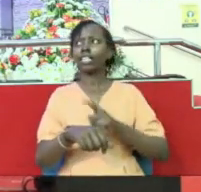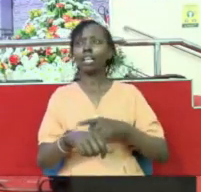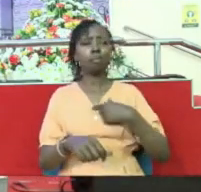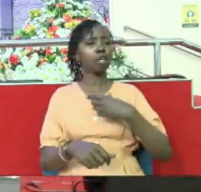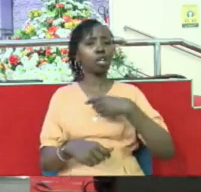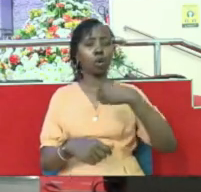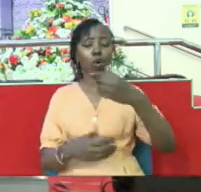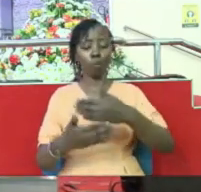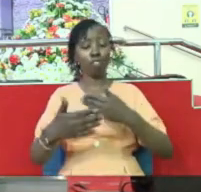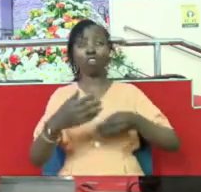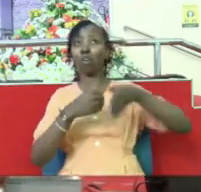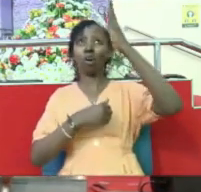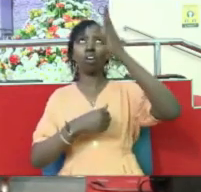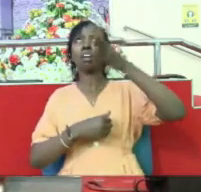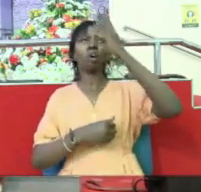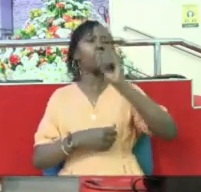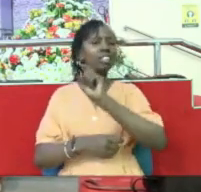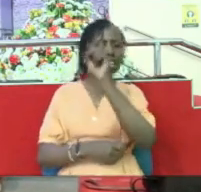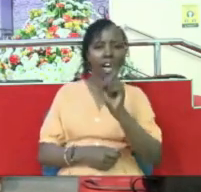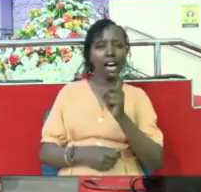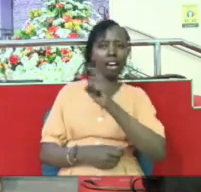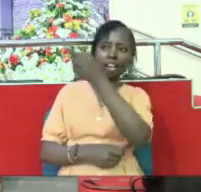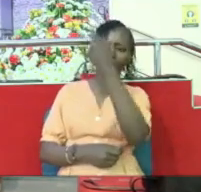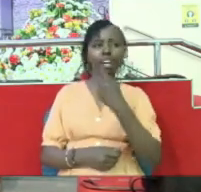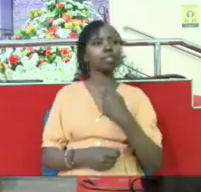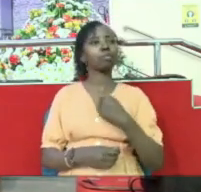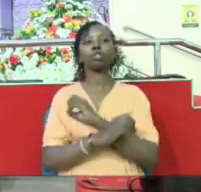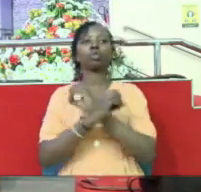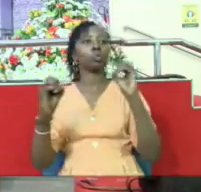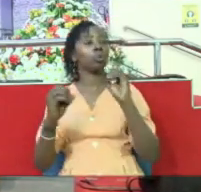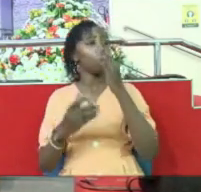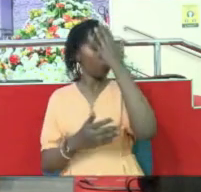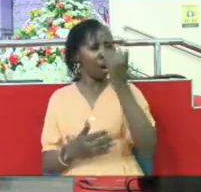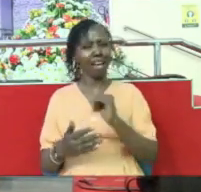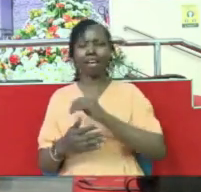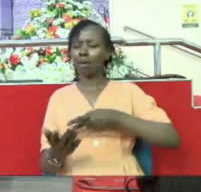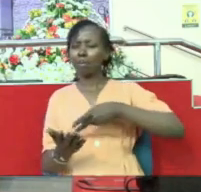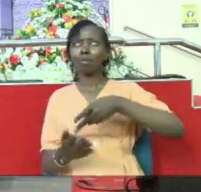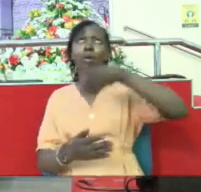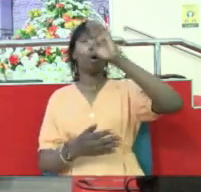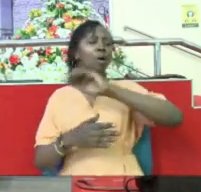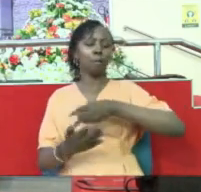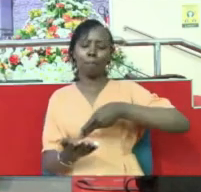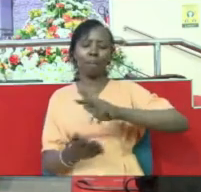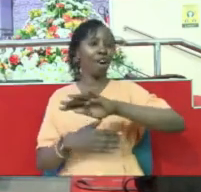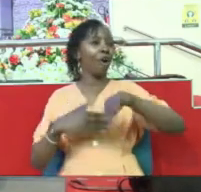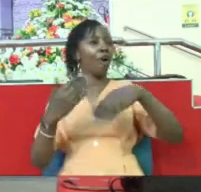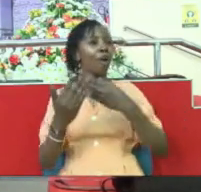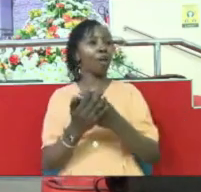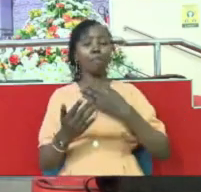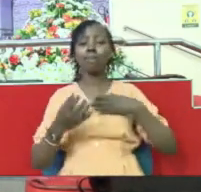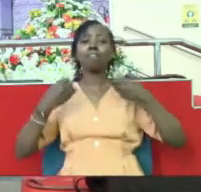ask me. Lakini nikienda kwa Mungu haniulizi. Because all was paid for. Kwa sababu yote ililipiwa. I am free indeed. Mimi